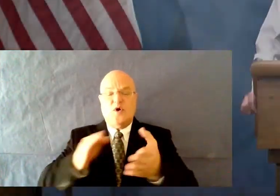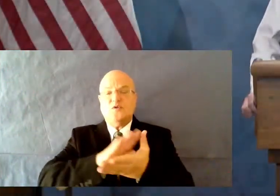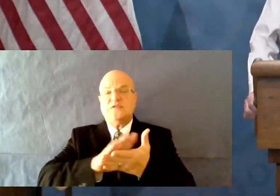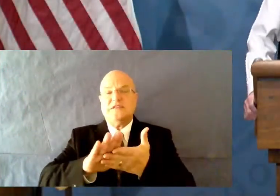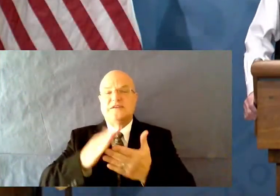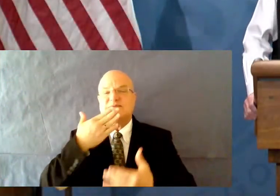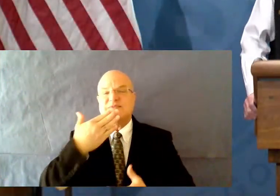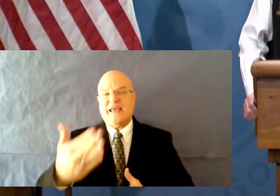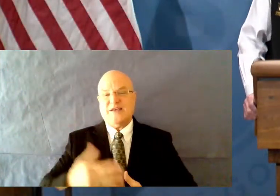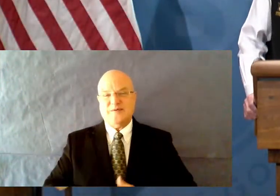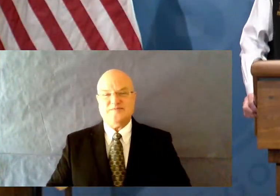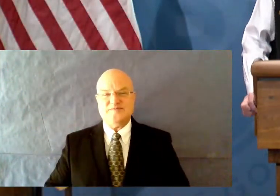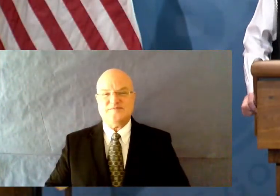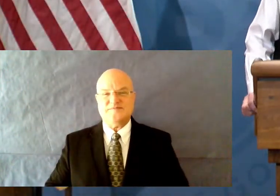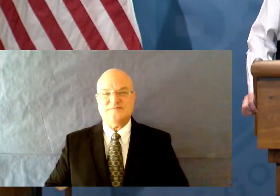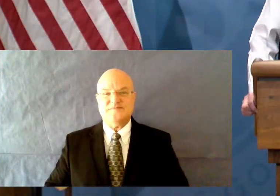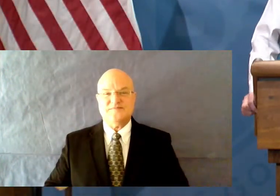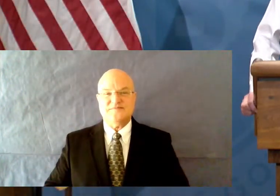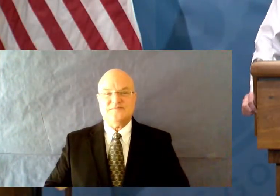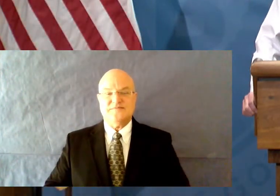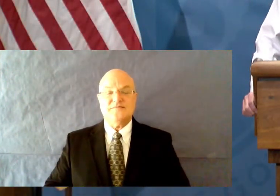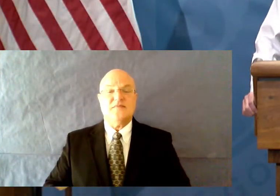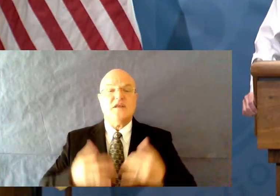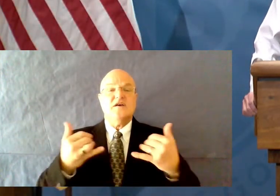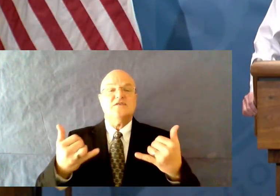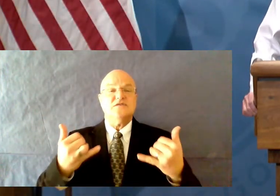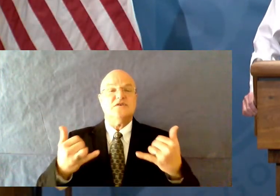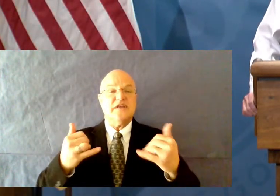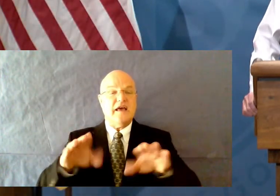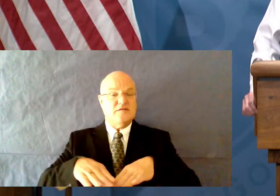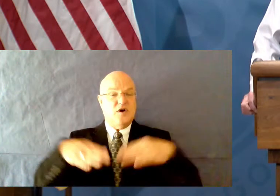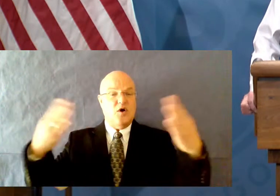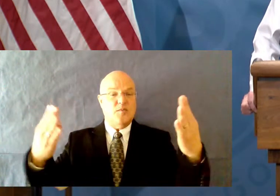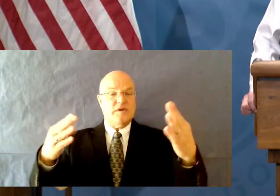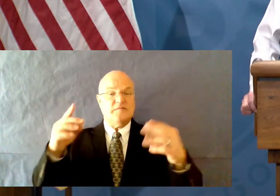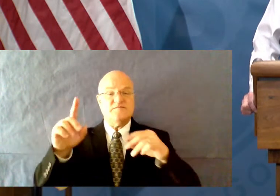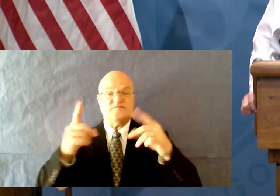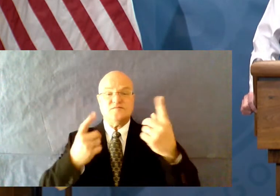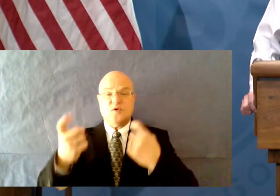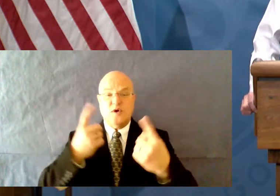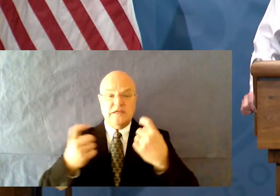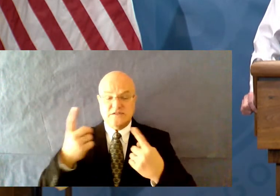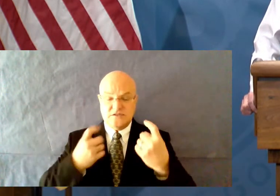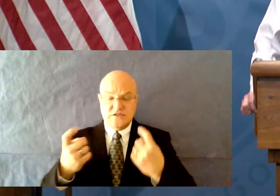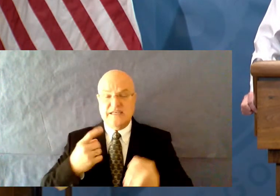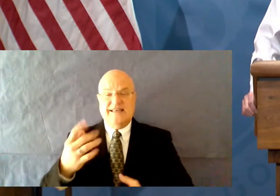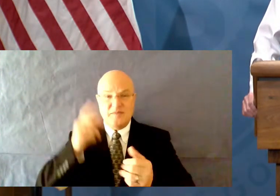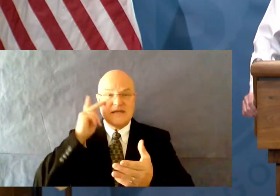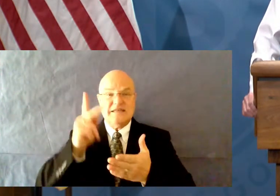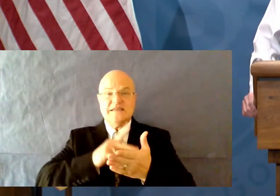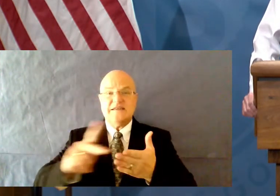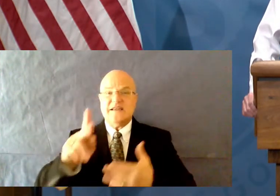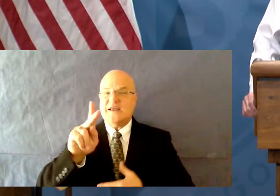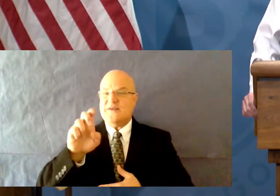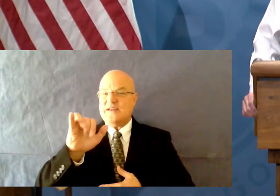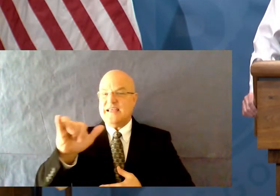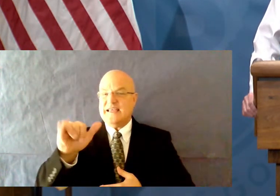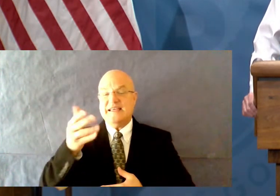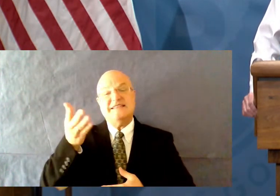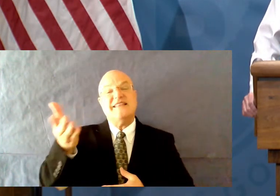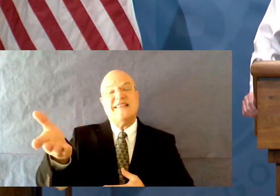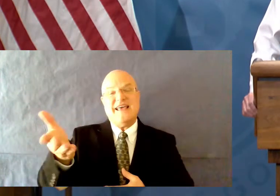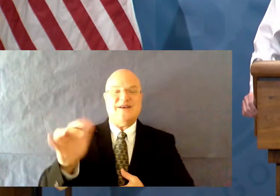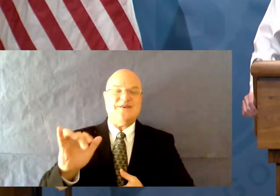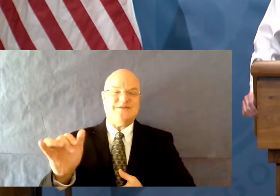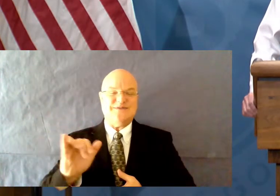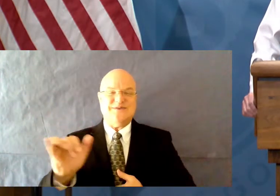you. Thank you. And with that, let's go ahead and open it up for questions, and I'll be mindful, as well as